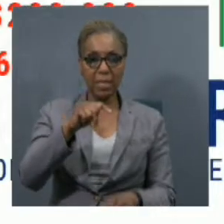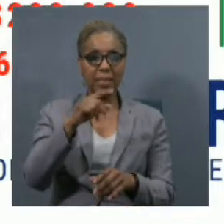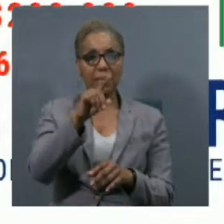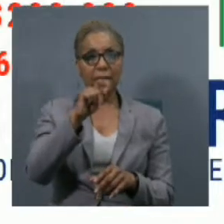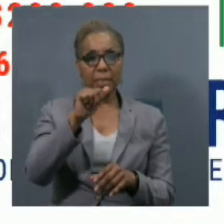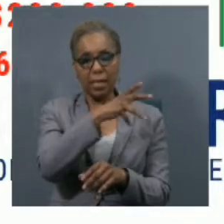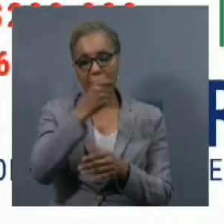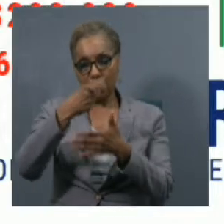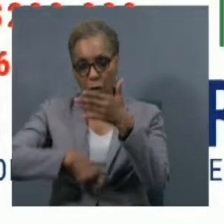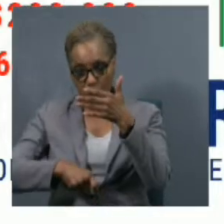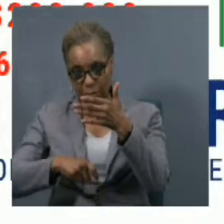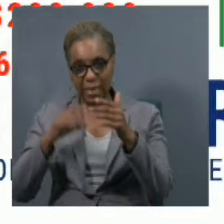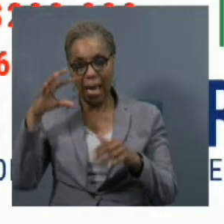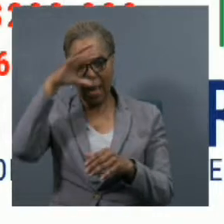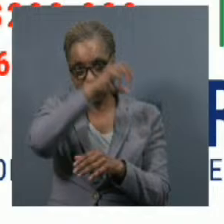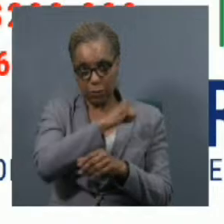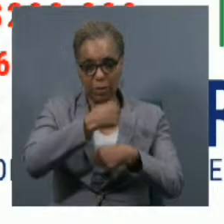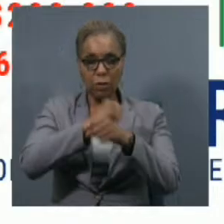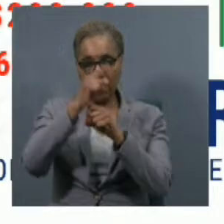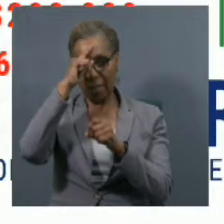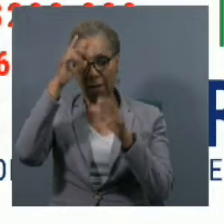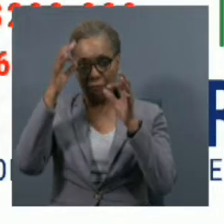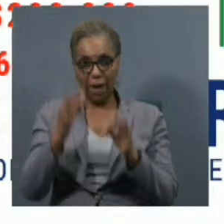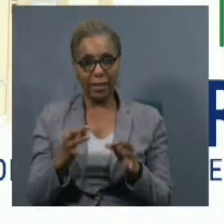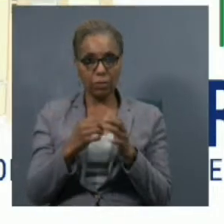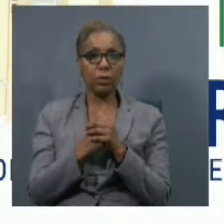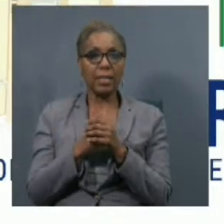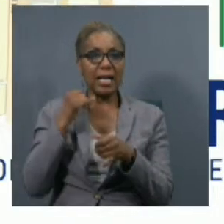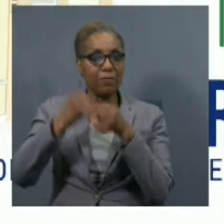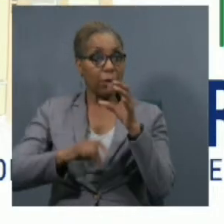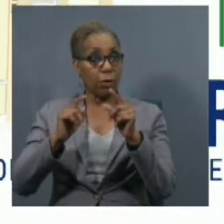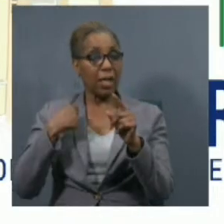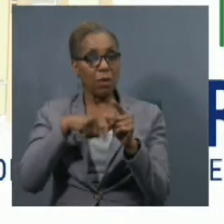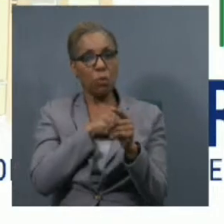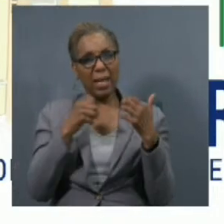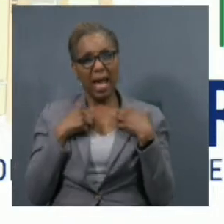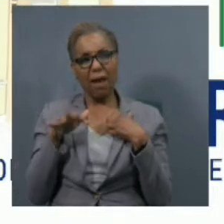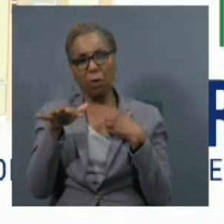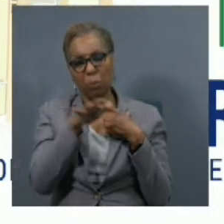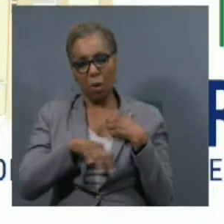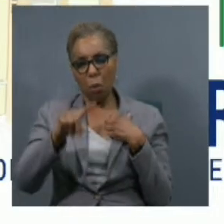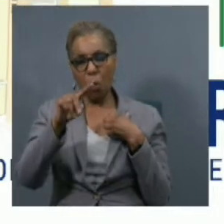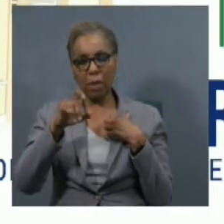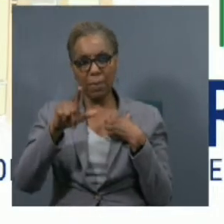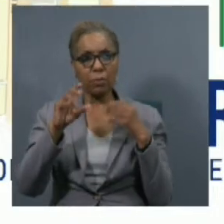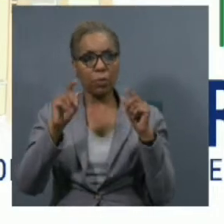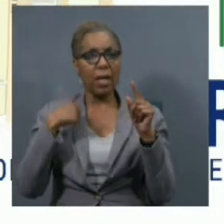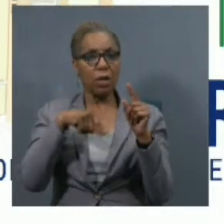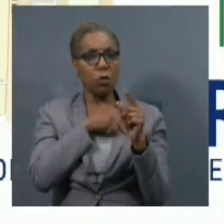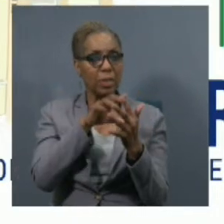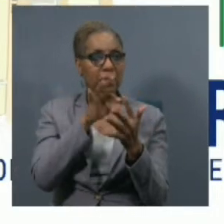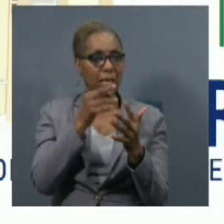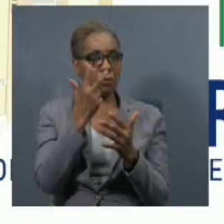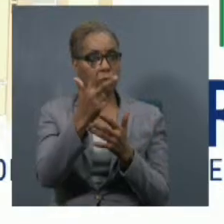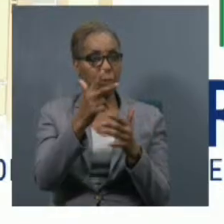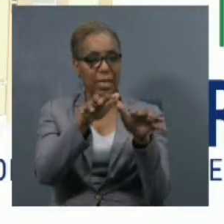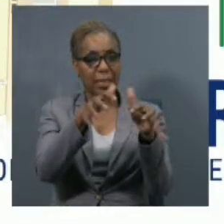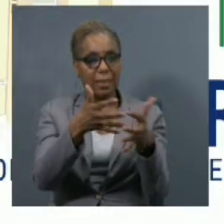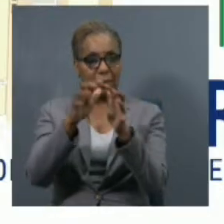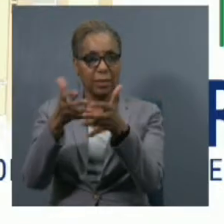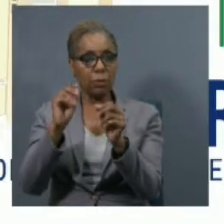make a final decision. So we had approximately $1 million left. So we selected 3 segments. The first